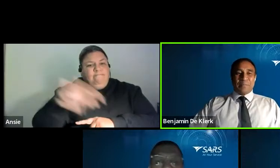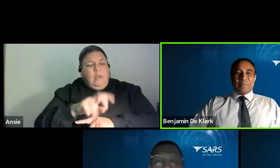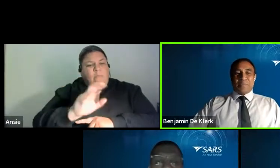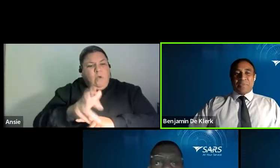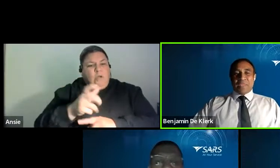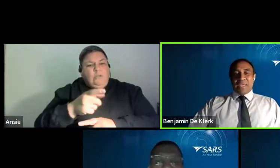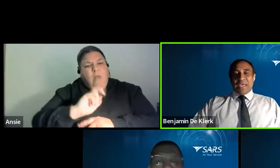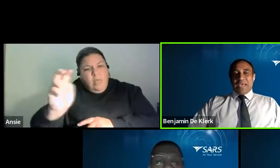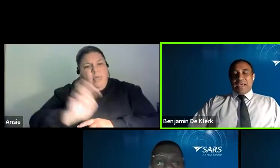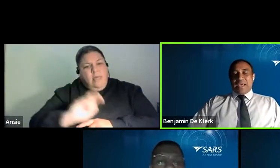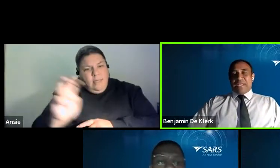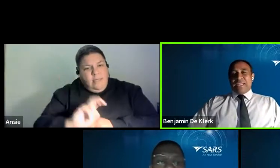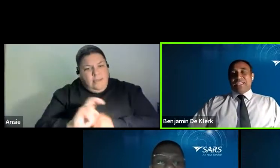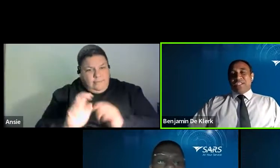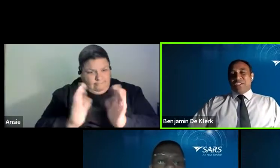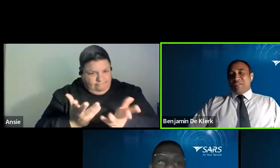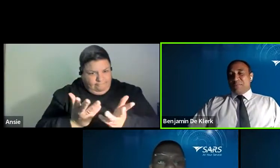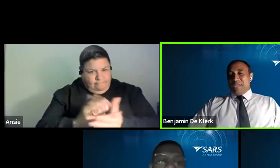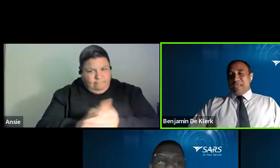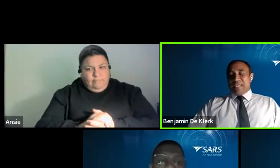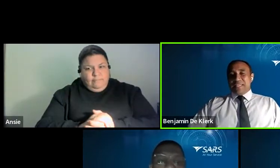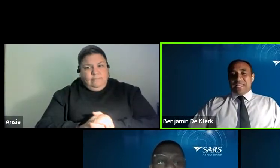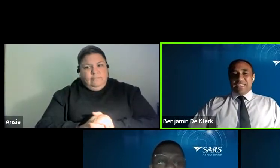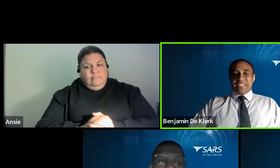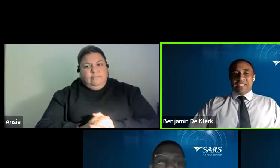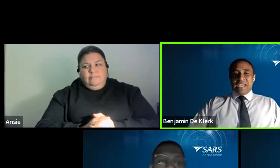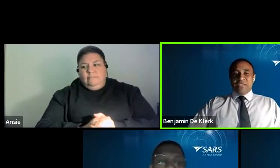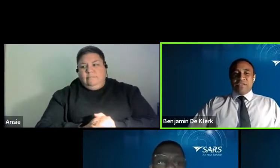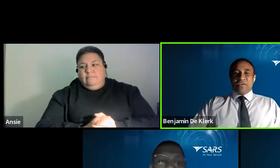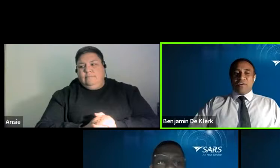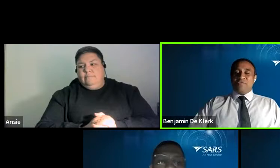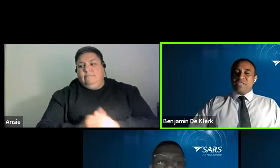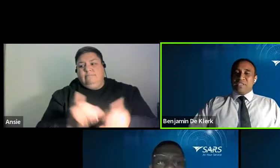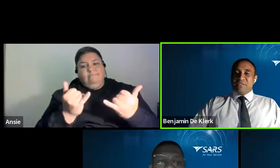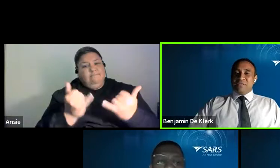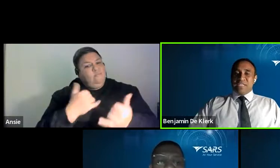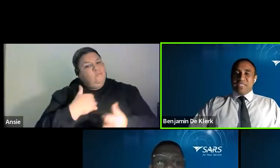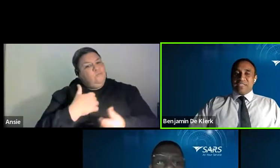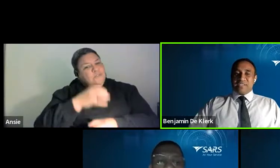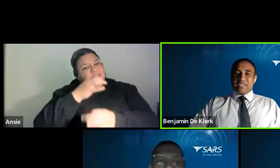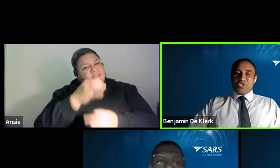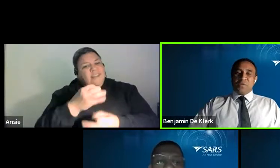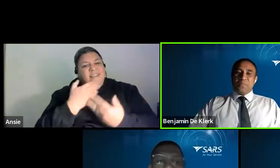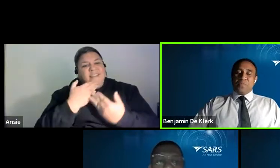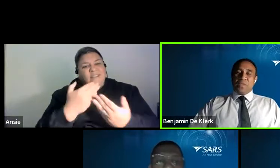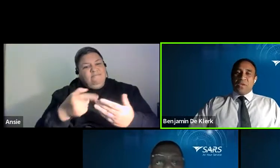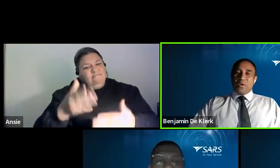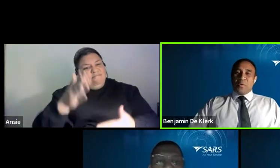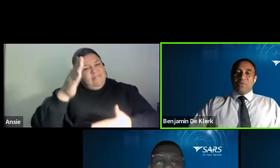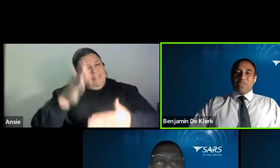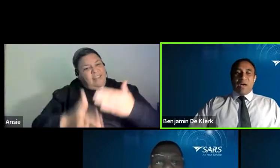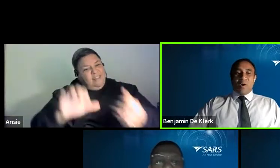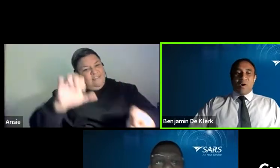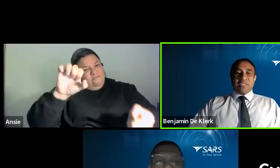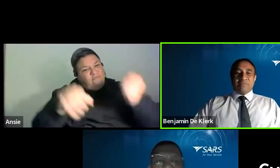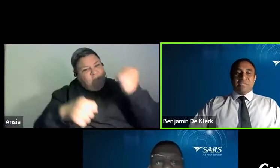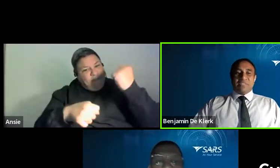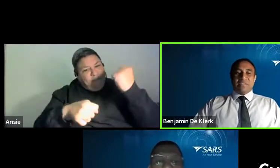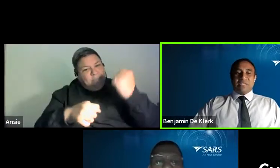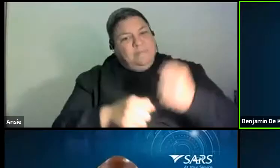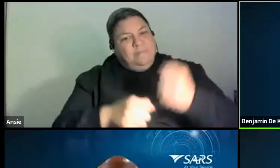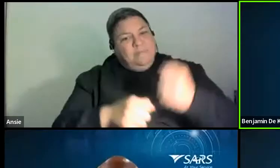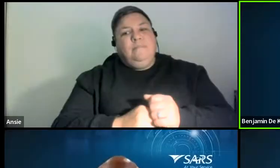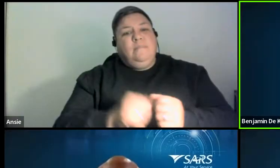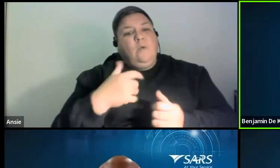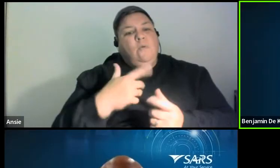moment. Ladies and gentlemen, that is the end of this evening's session. We will now ask